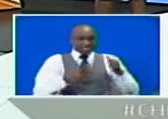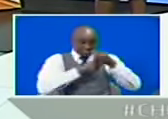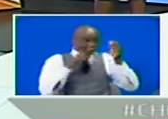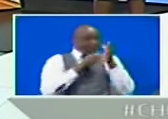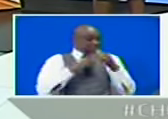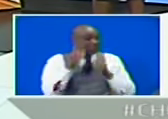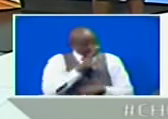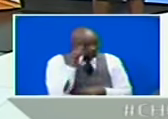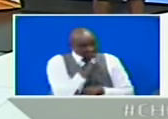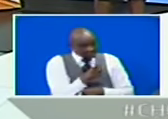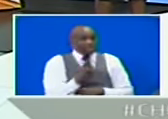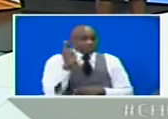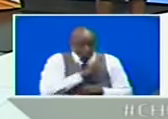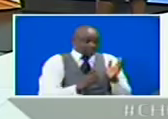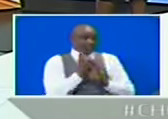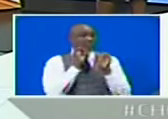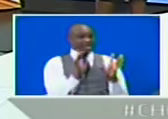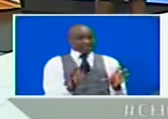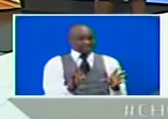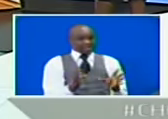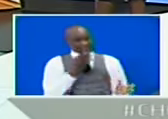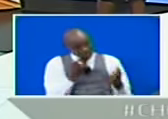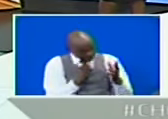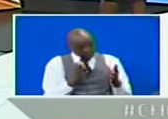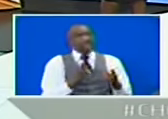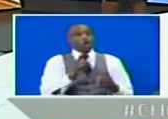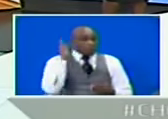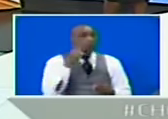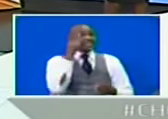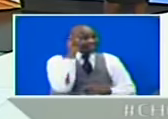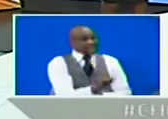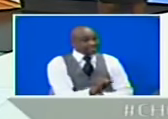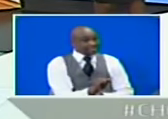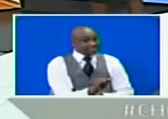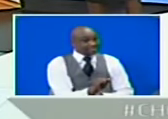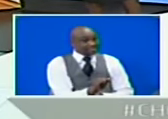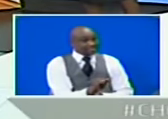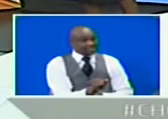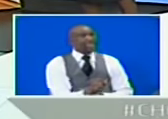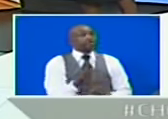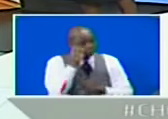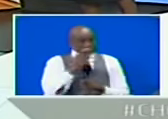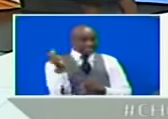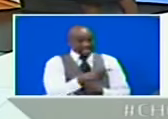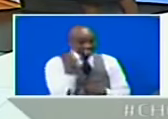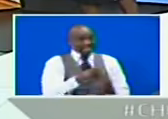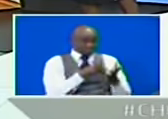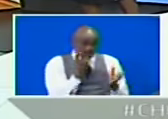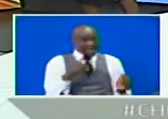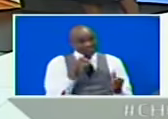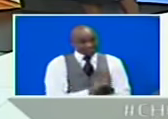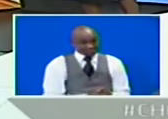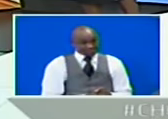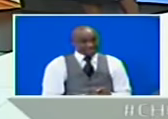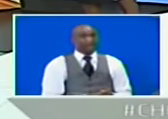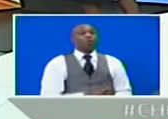billion that was not used on development, as is required by law, went to recurrent expenditure. Yes. Okay,